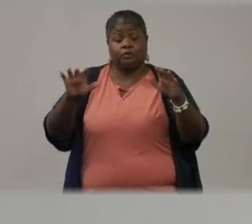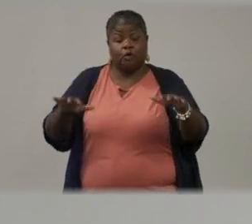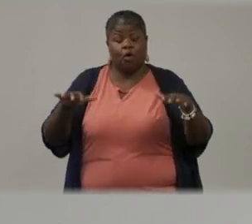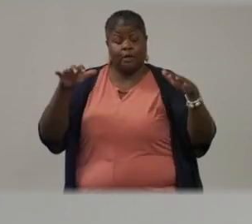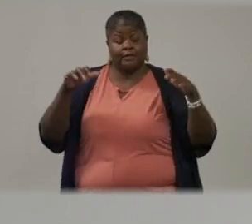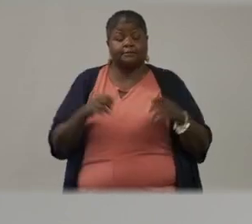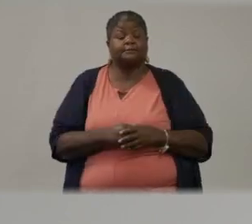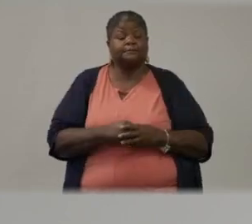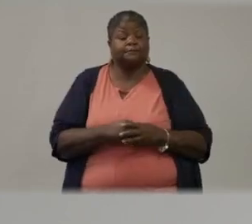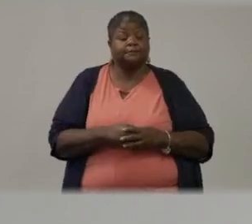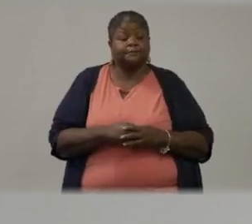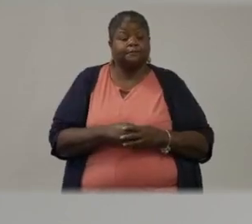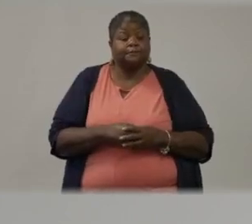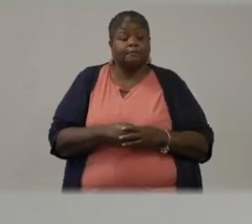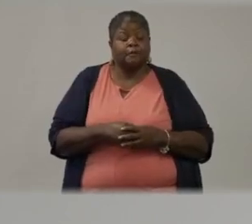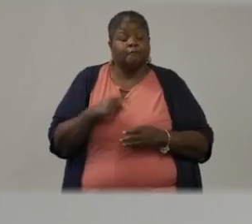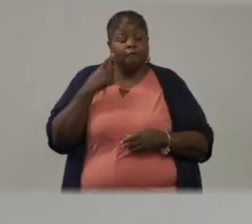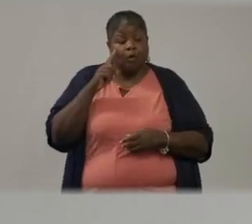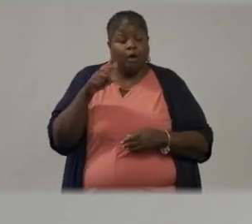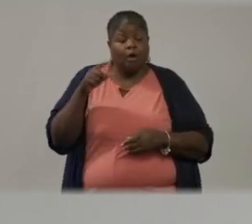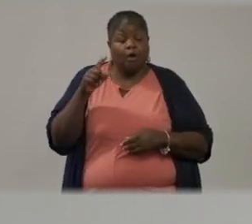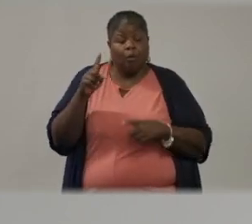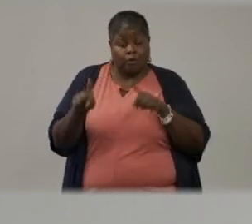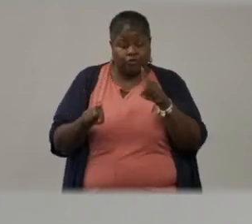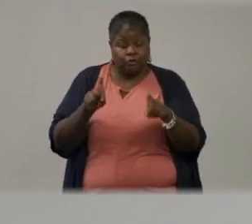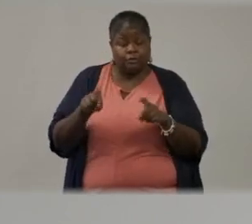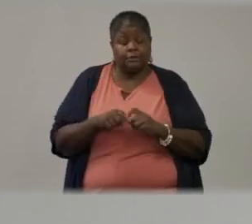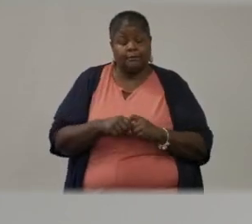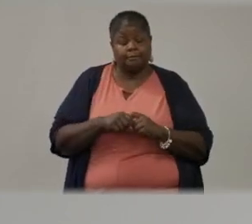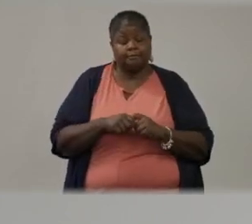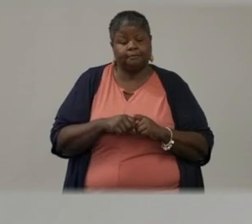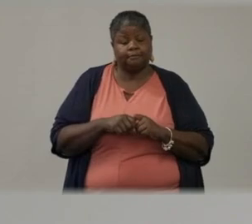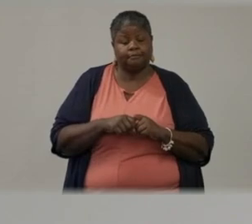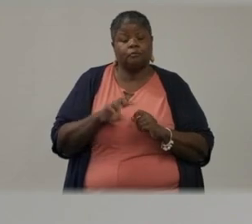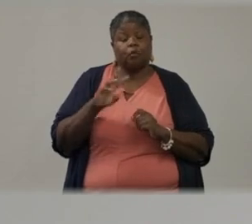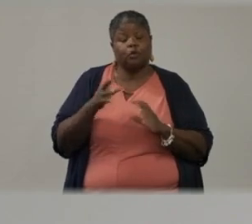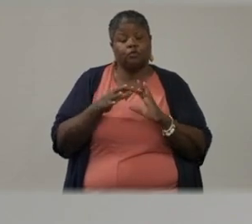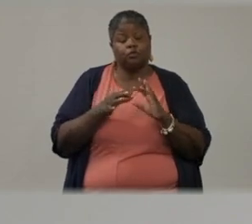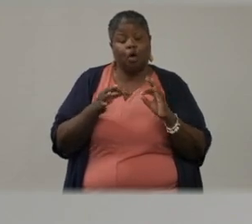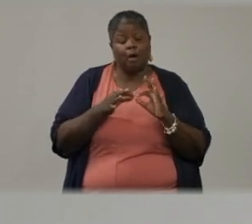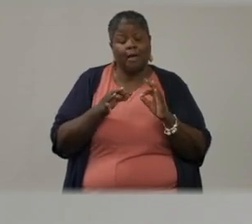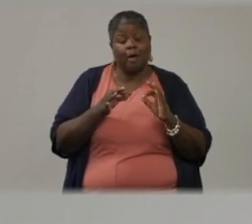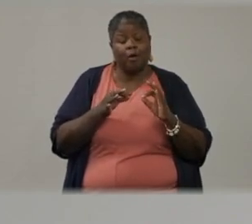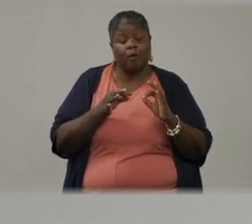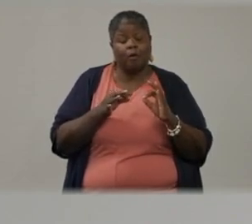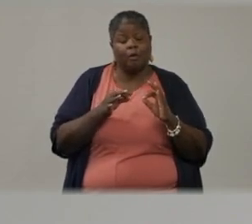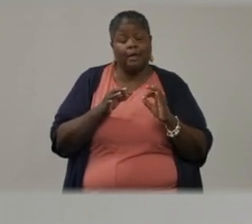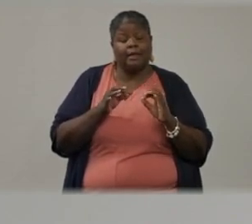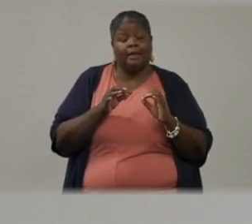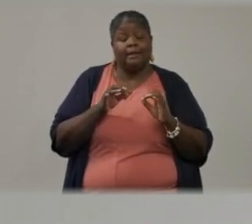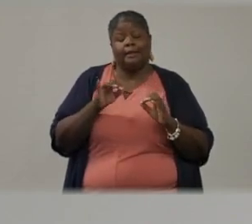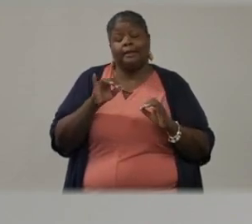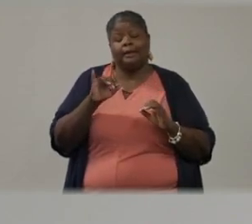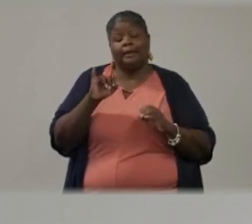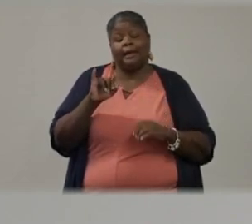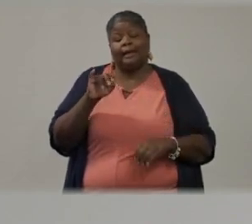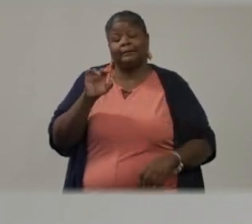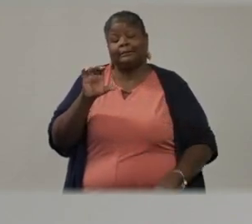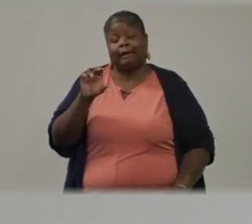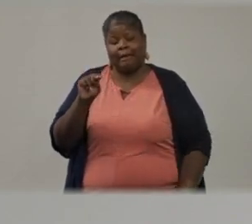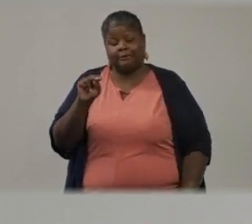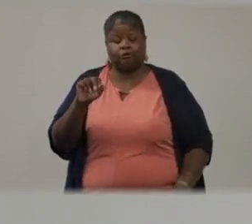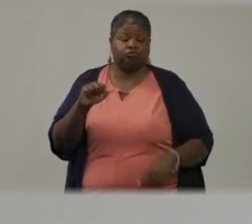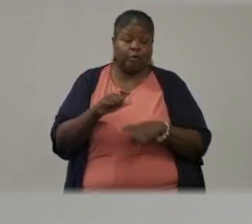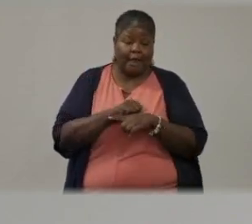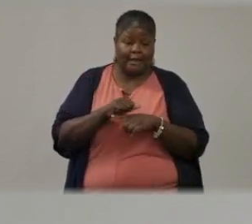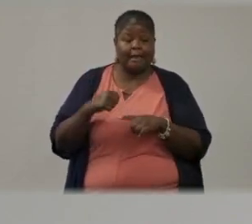audience for questions. But when you're talking about something like incident command system and the training,